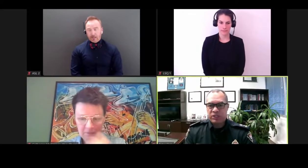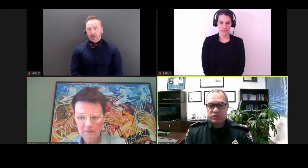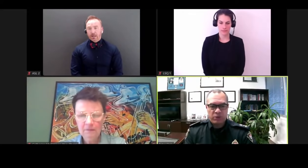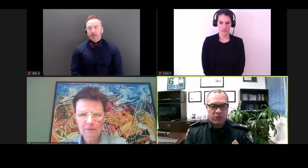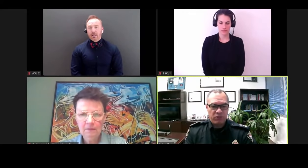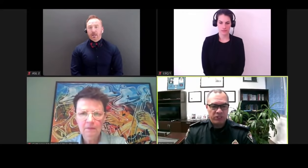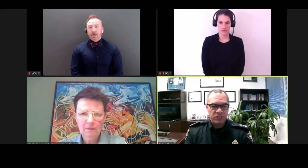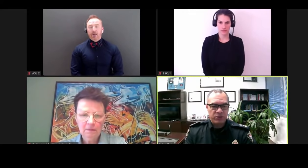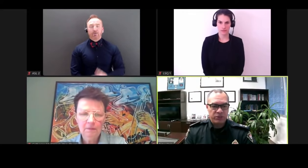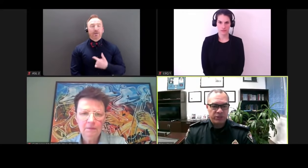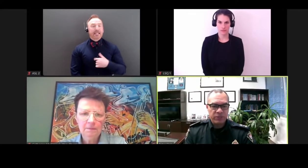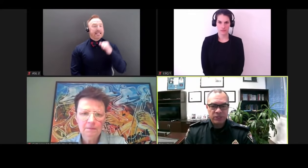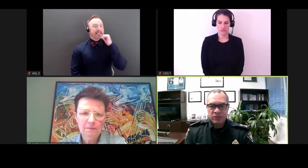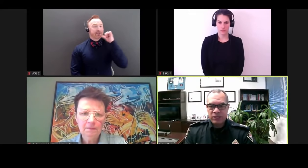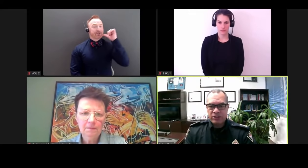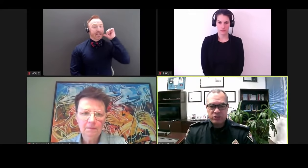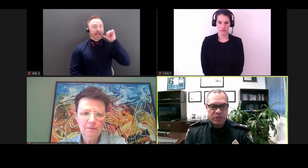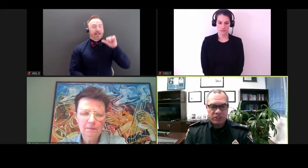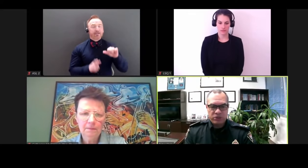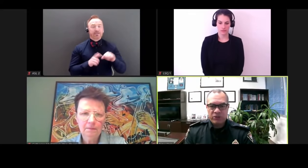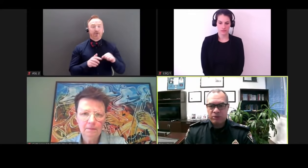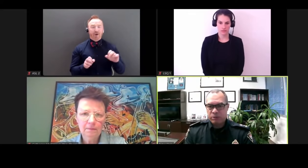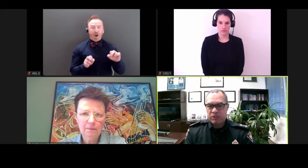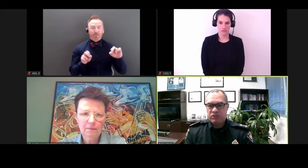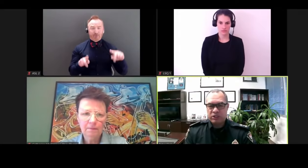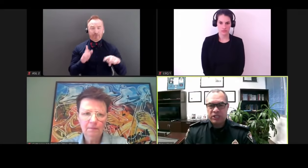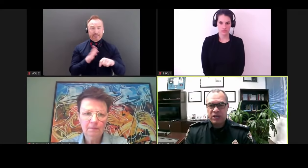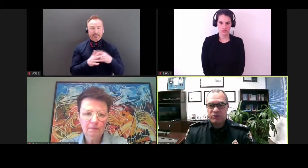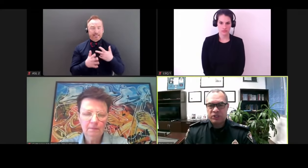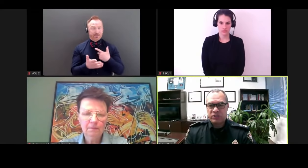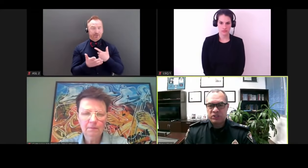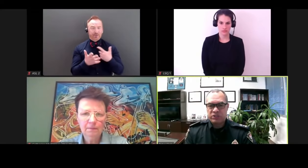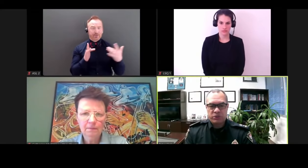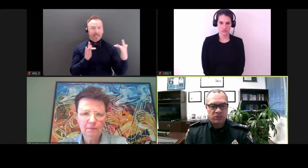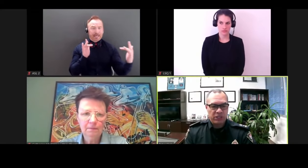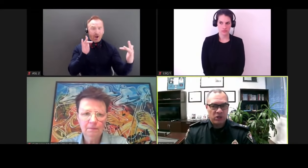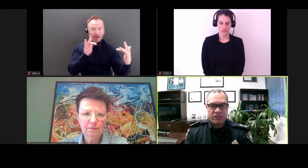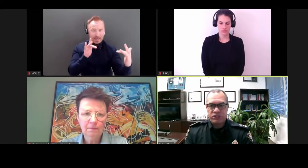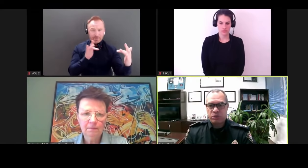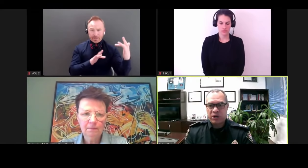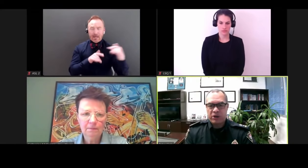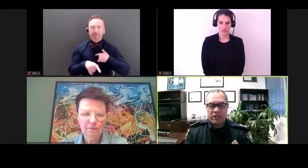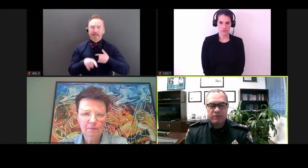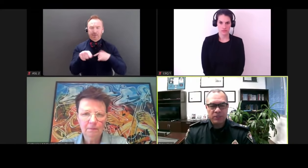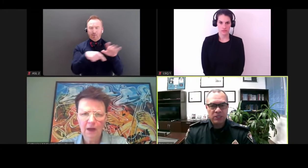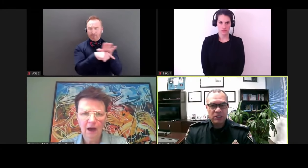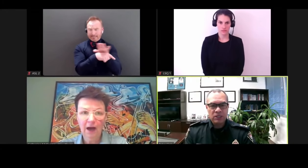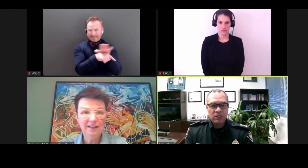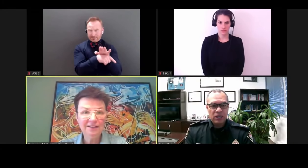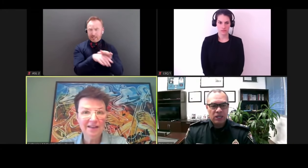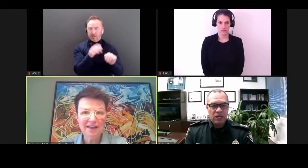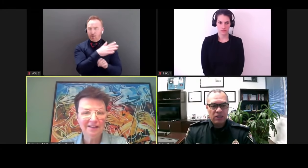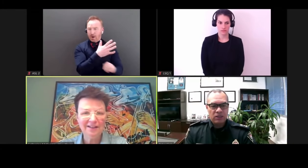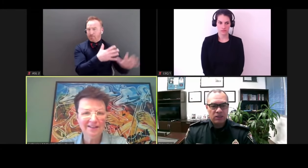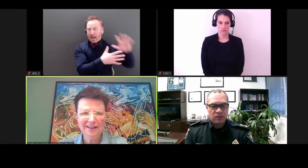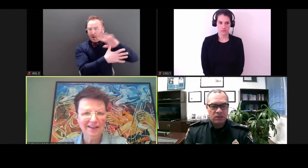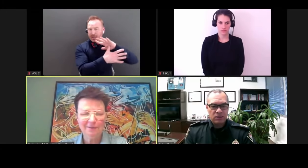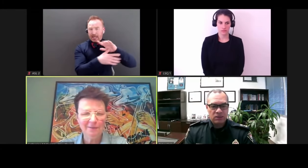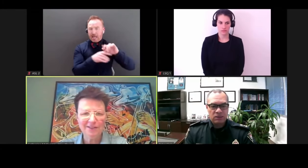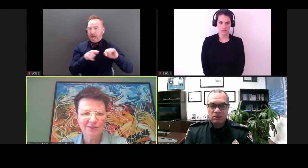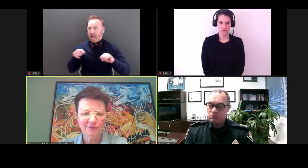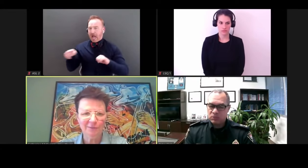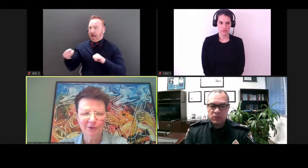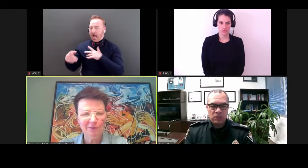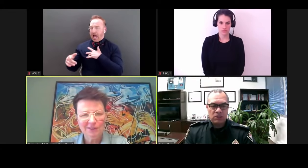speak yesterday when I reached out to you. I suspect you're incredibly busy looking after your constituents, and I know that's your priority. I didn't get